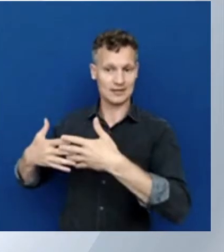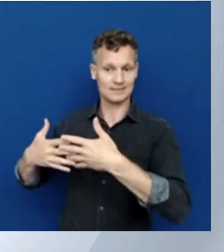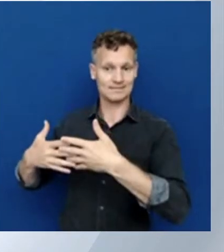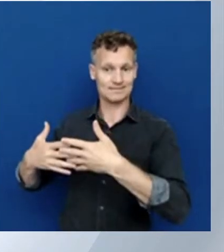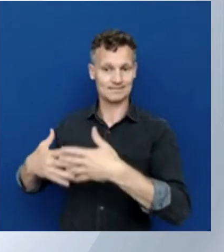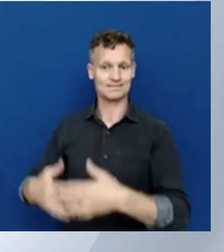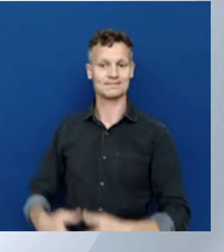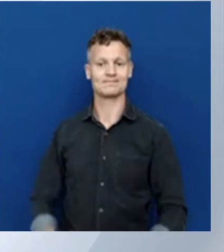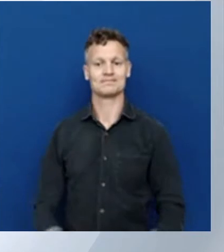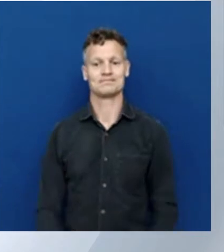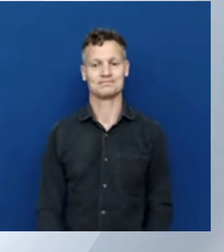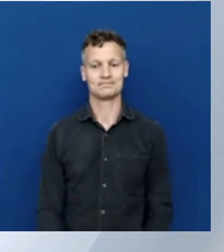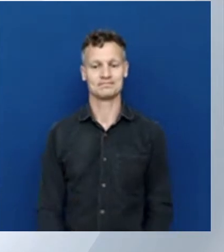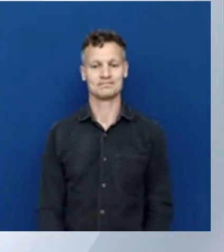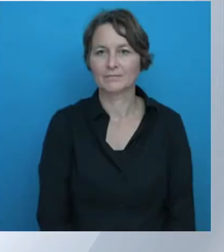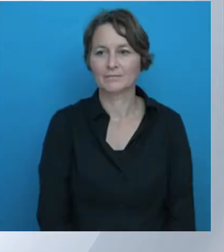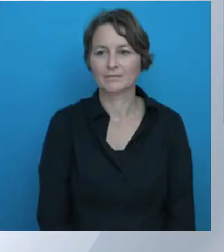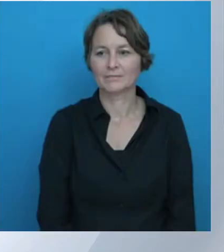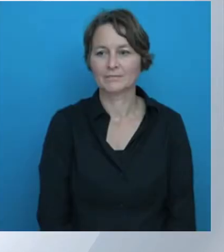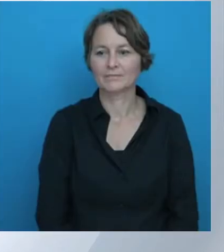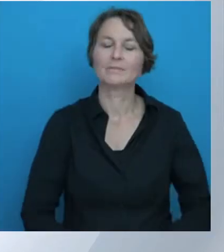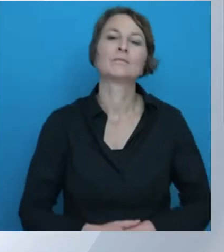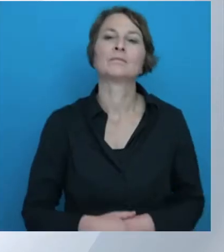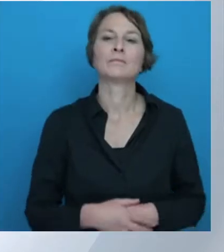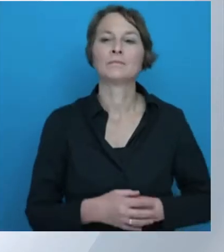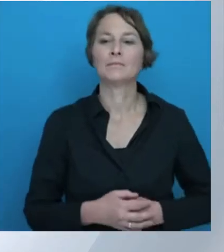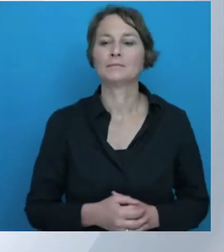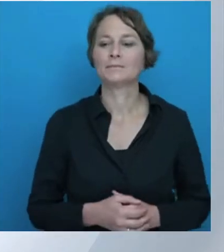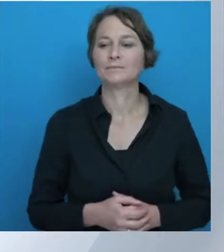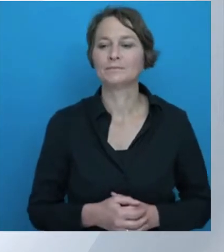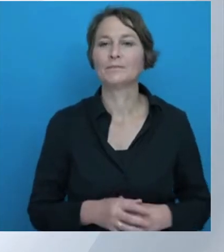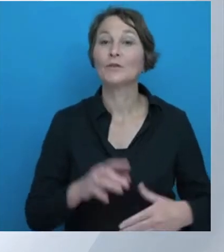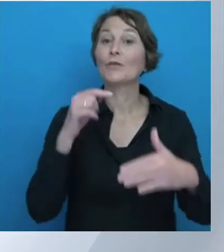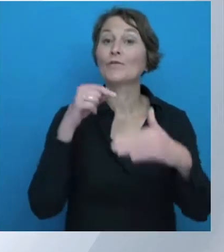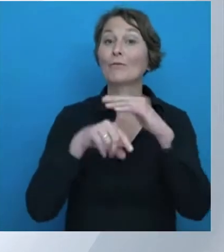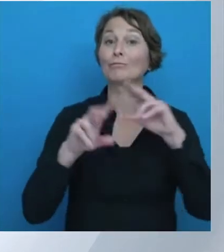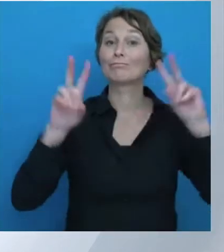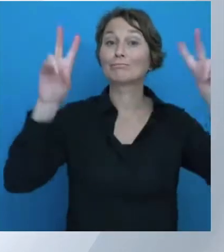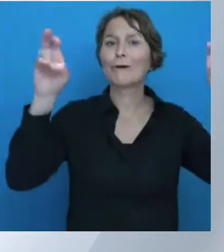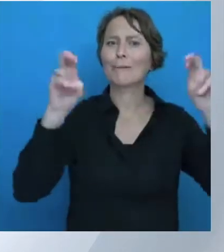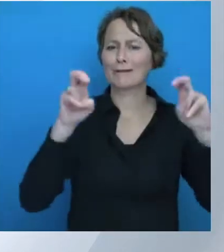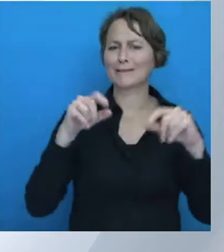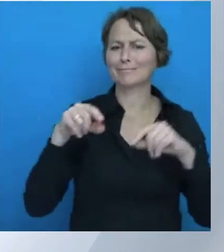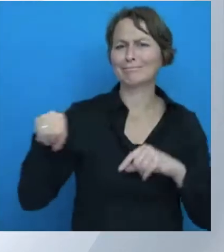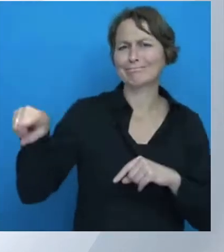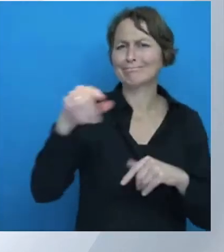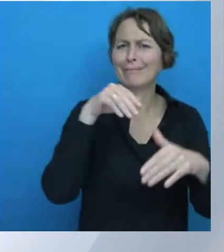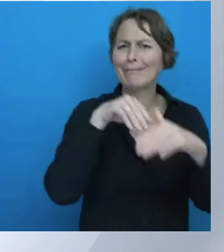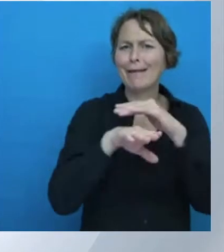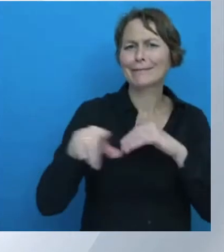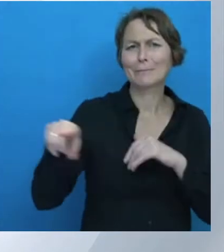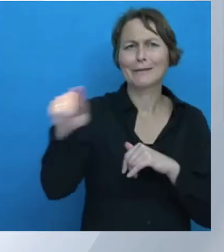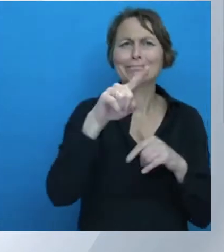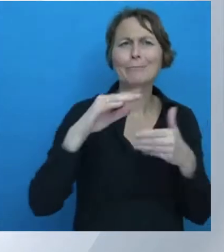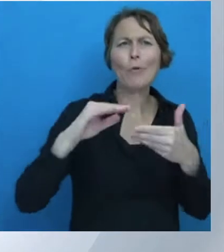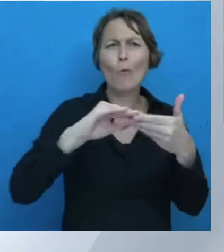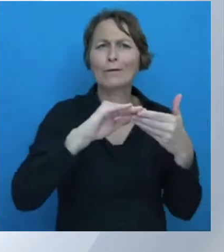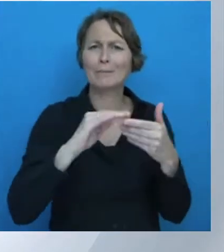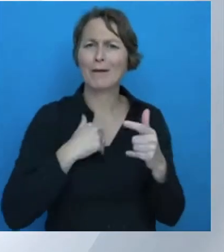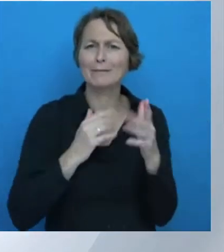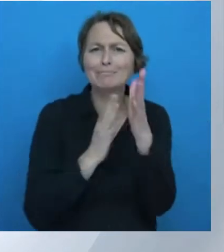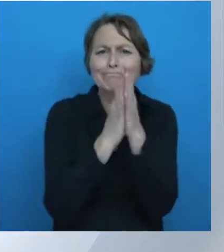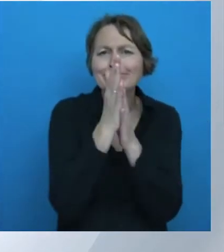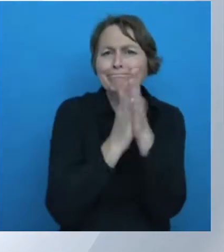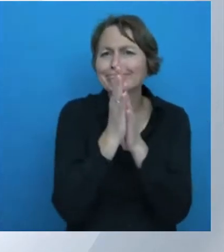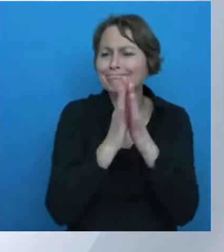So first, let's start with the first topic of understanding your organization's unique accessibility motivators. But to do that, we really